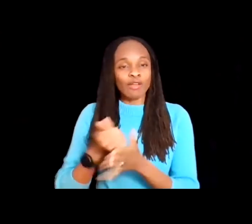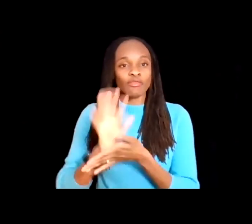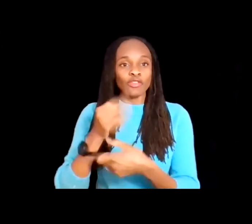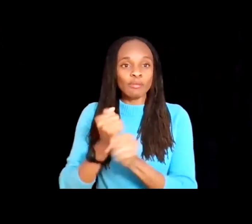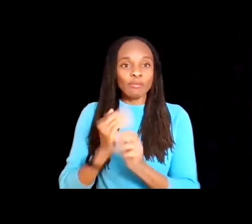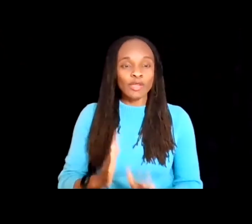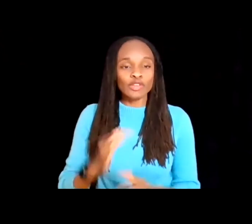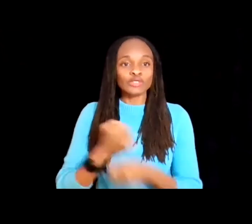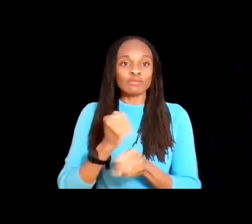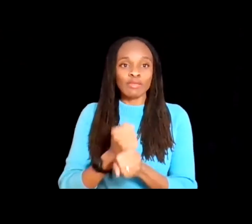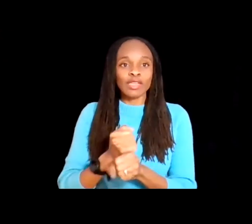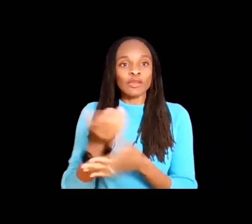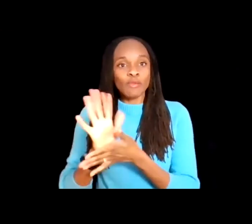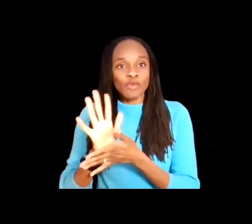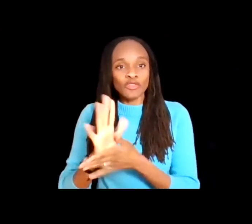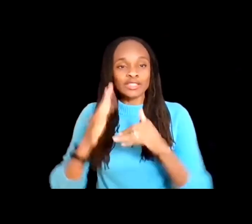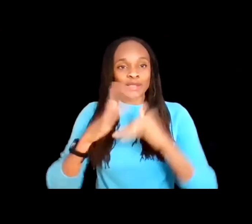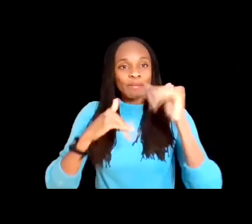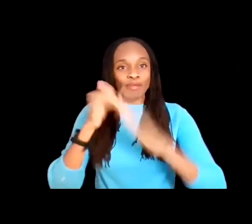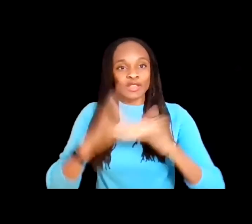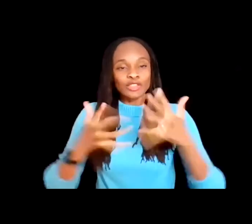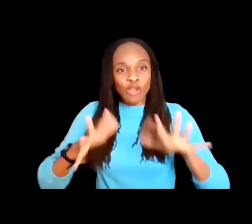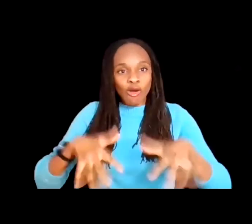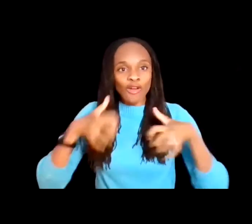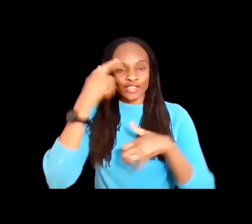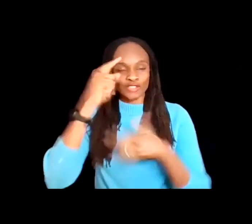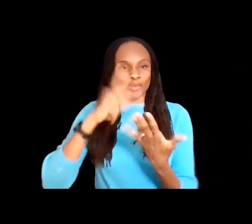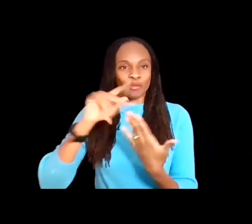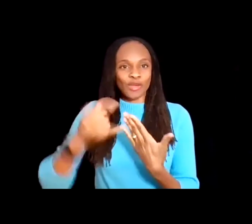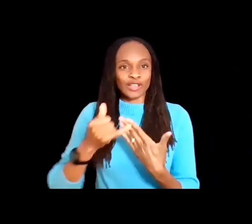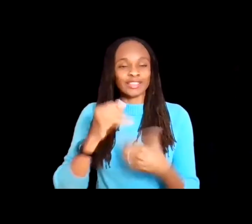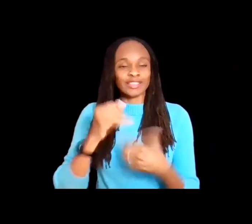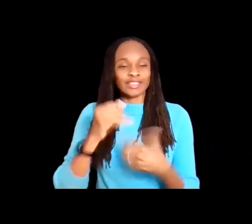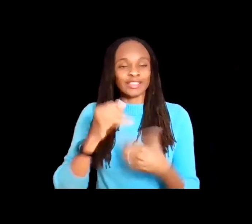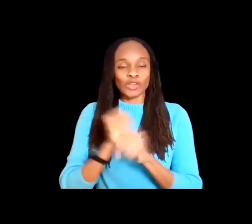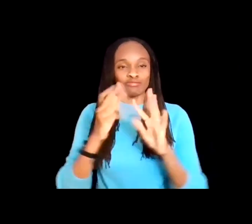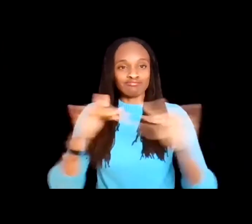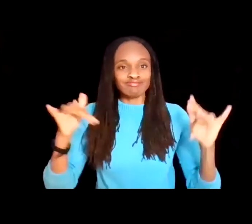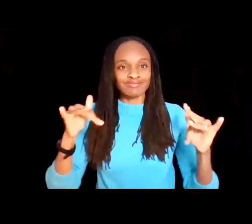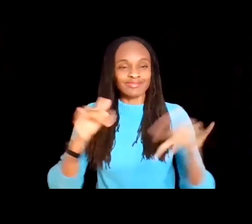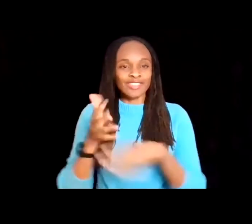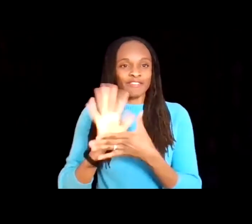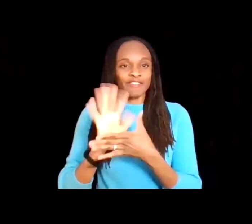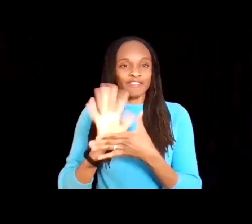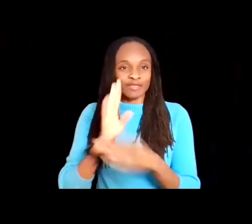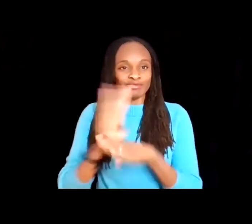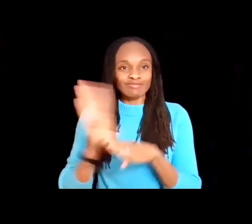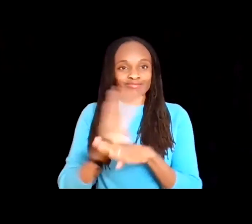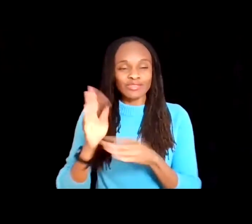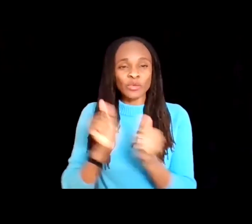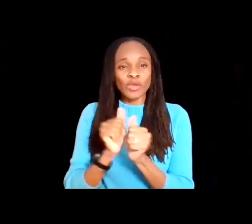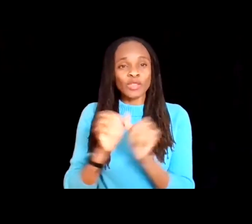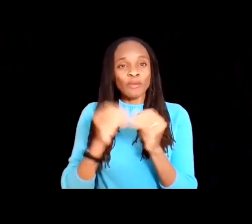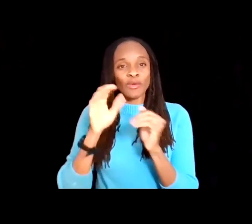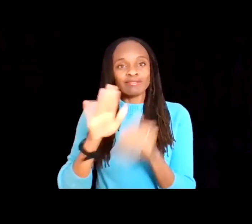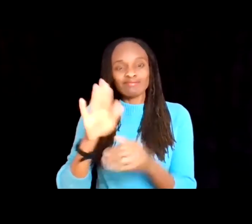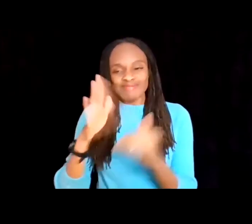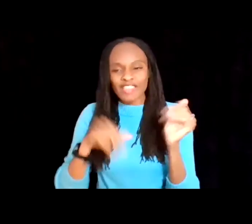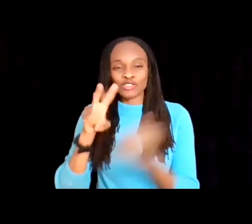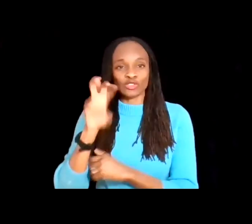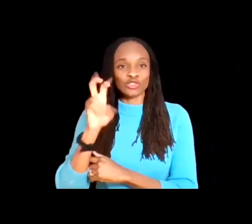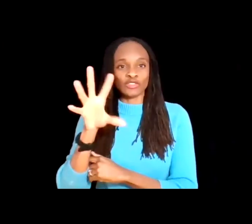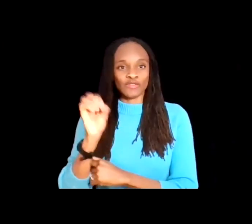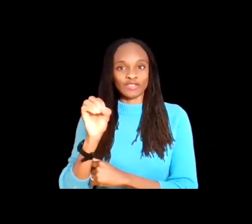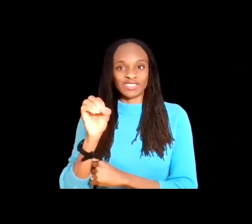movies, build an audience for their projects, and work to diversify the film industry. With more than 250 annual screenings and events,